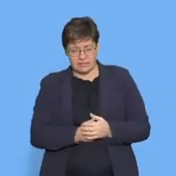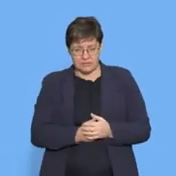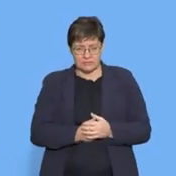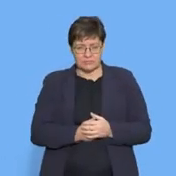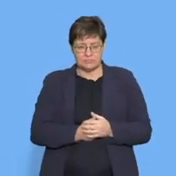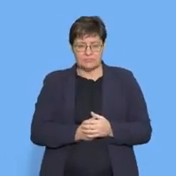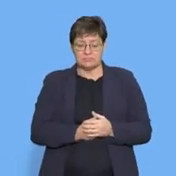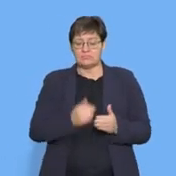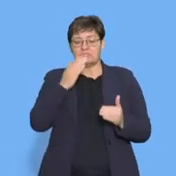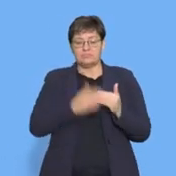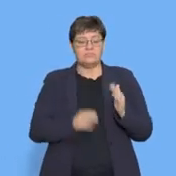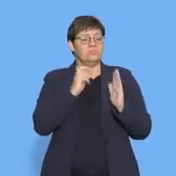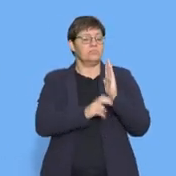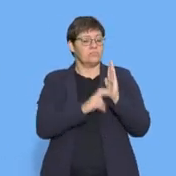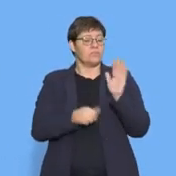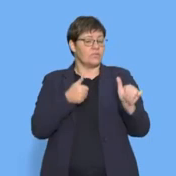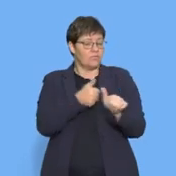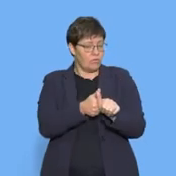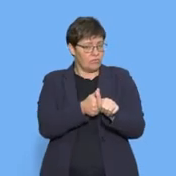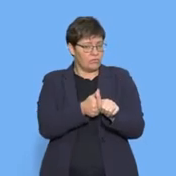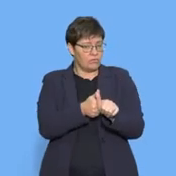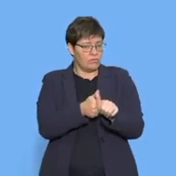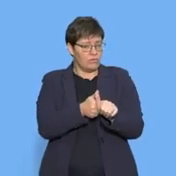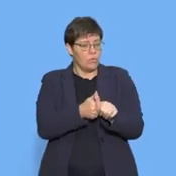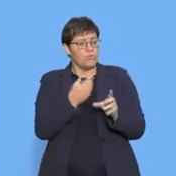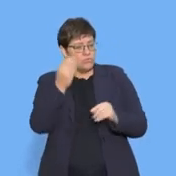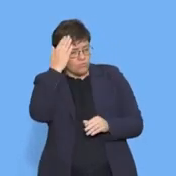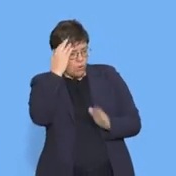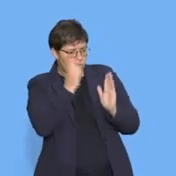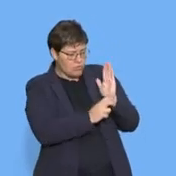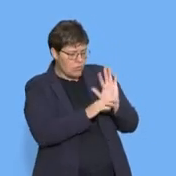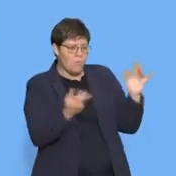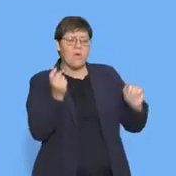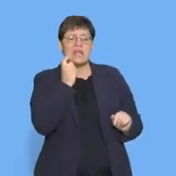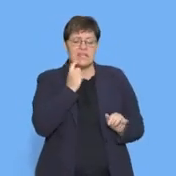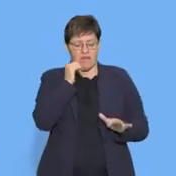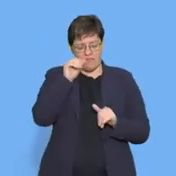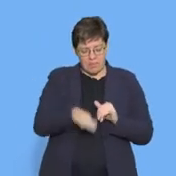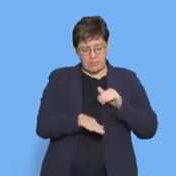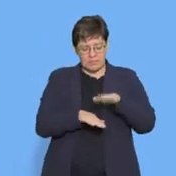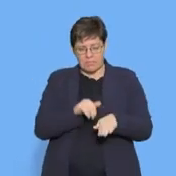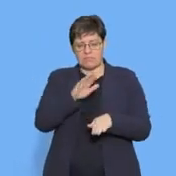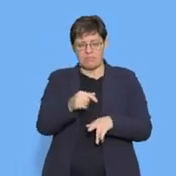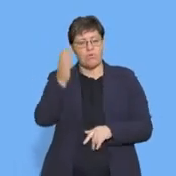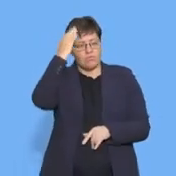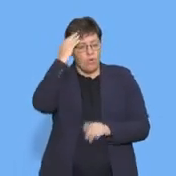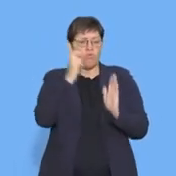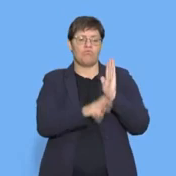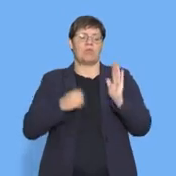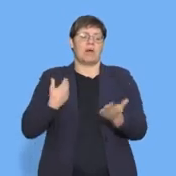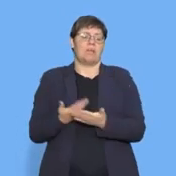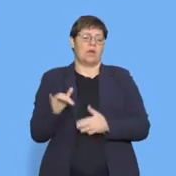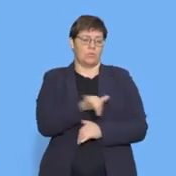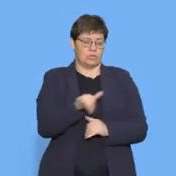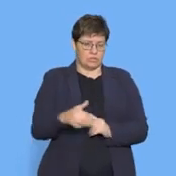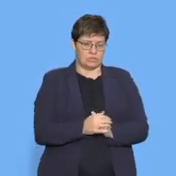angles. But eventually, if you apply the rules in the order that we do, it'll make it a bit more easier for you to decide which rule you need to